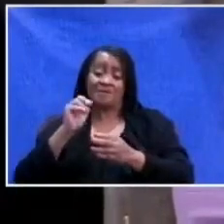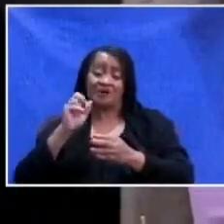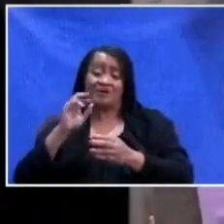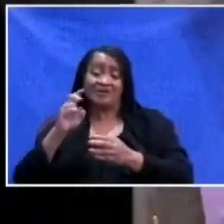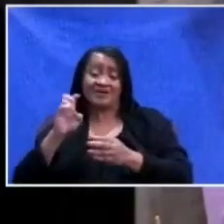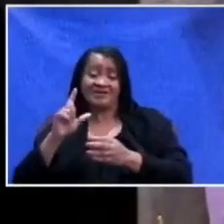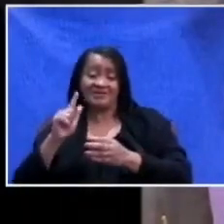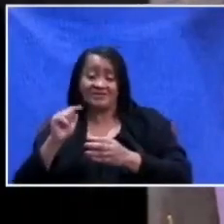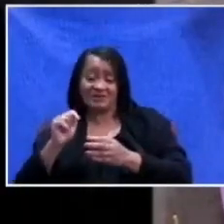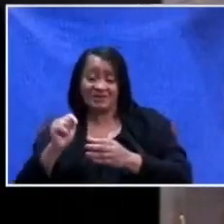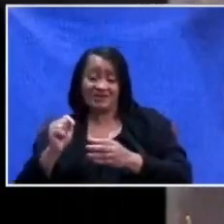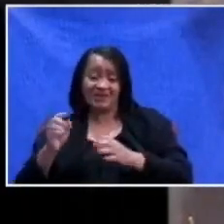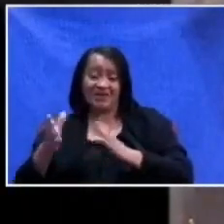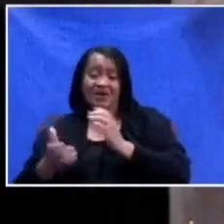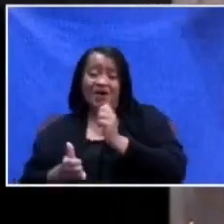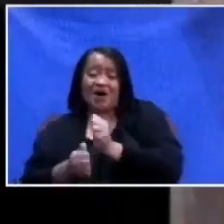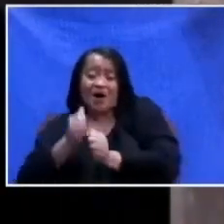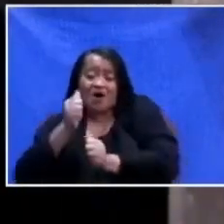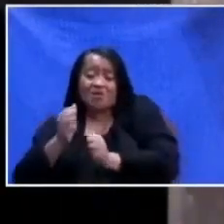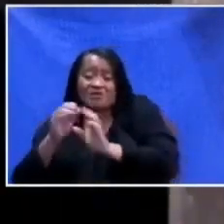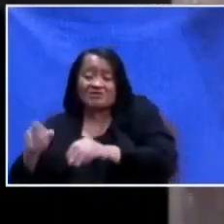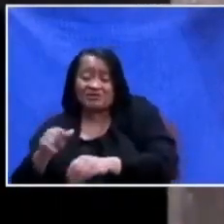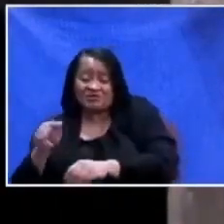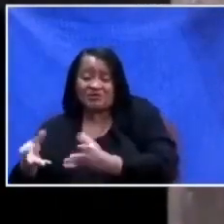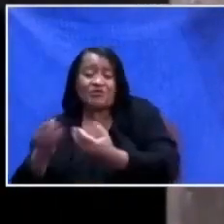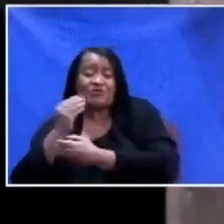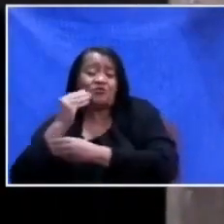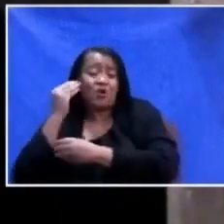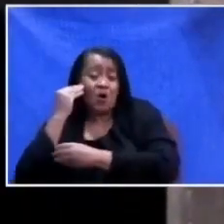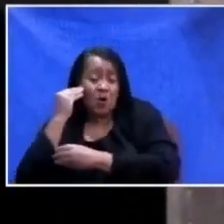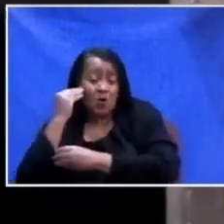Really, no joke. She wanted to go home.